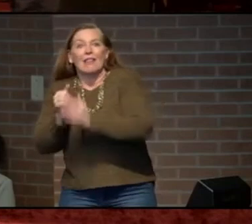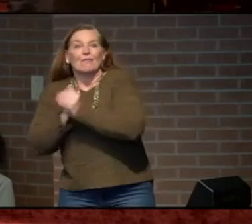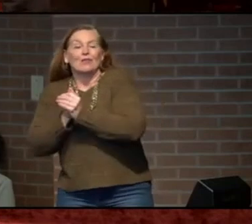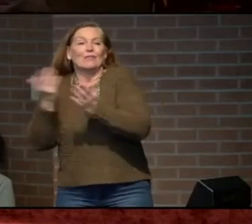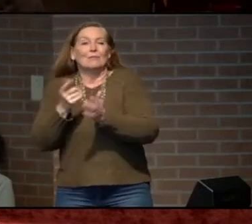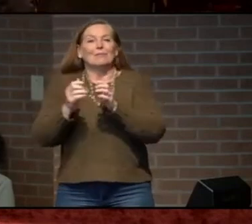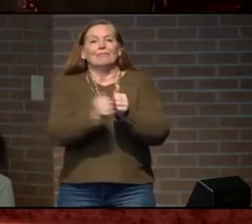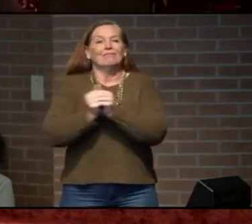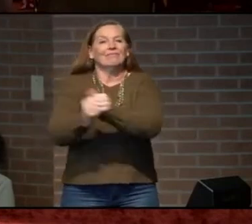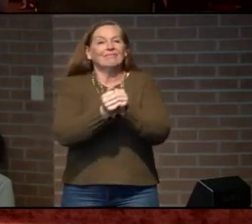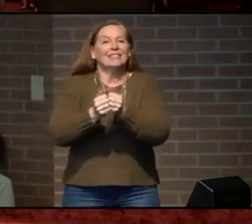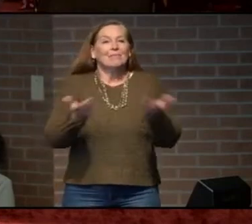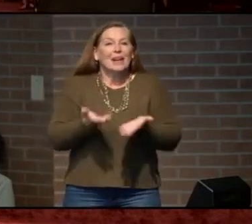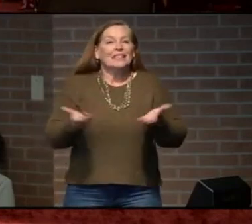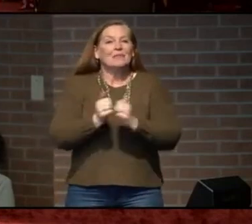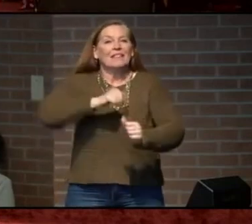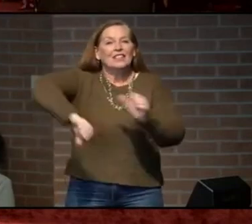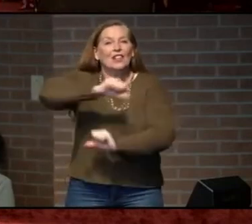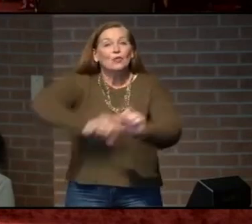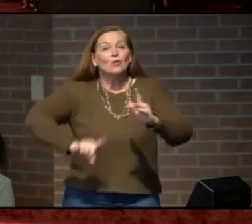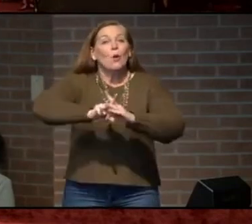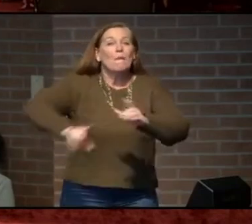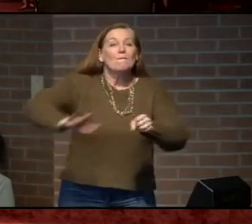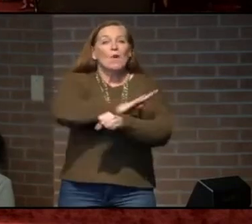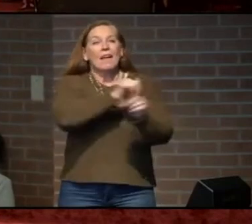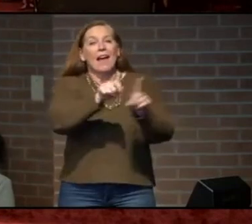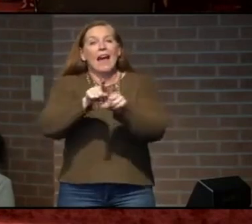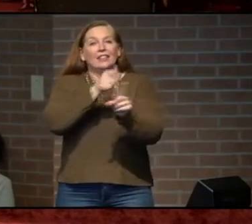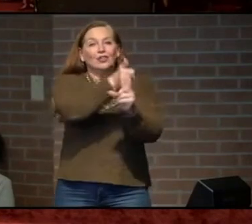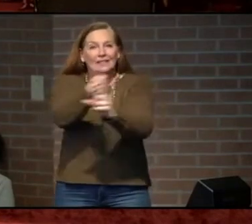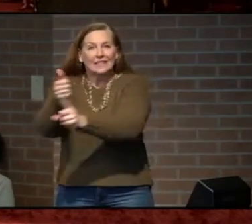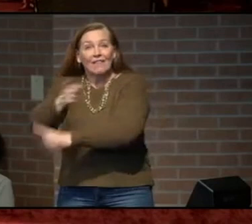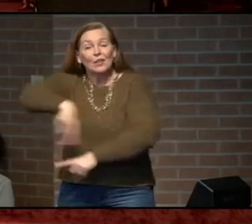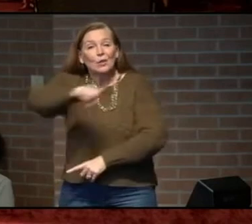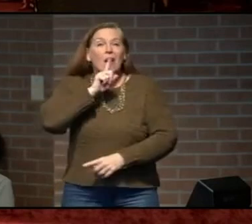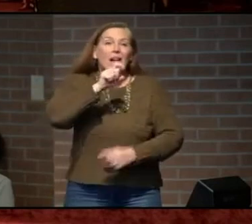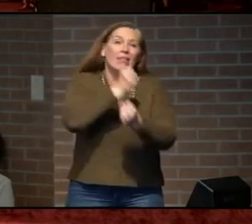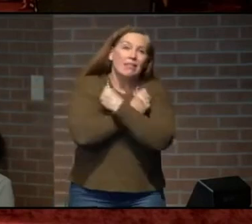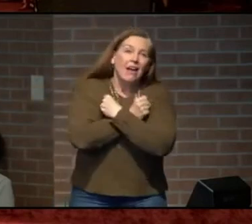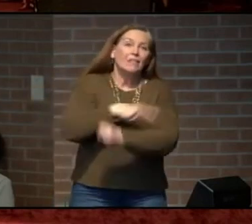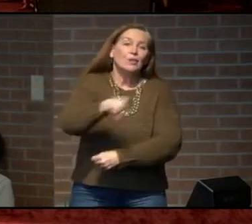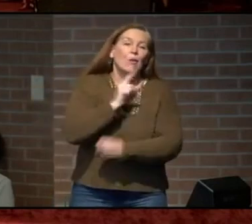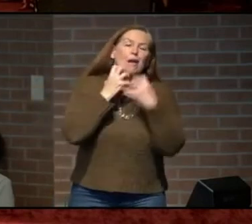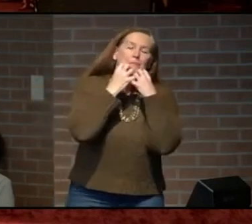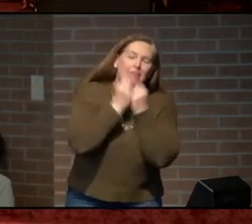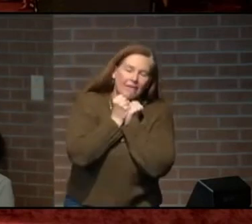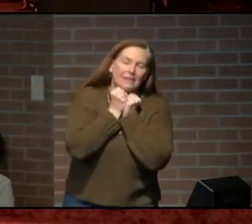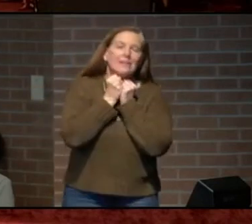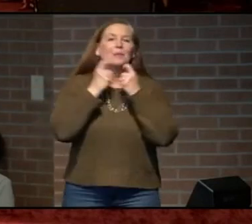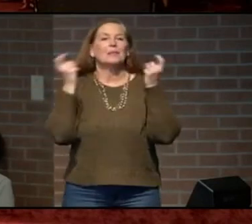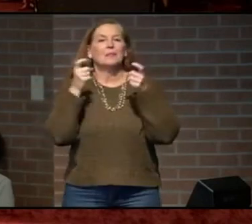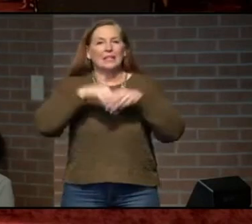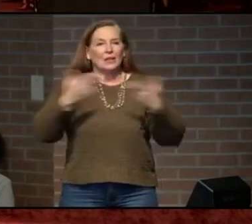show up fully as yourself, because you are loved, you are beloved in this space and when you leave these walls. So we celebrate that this